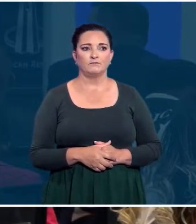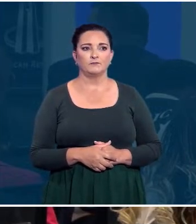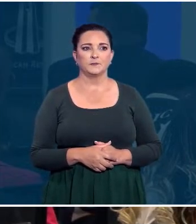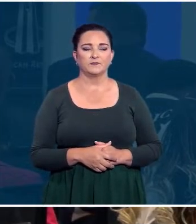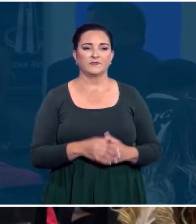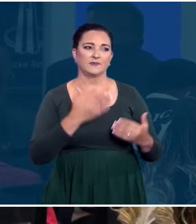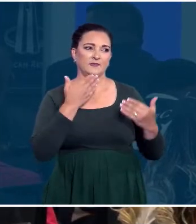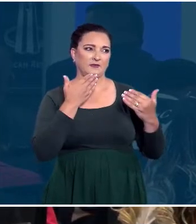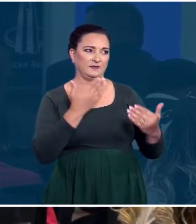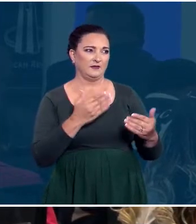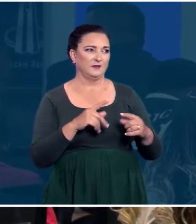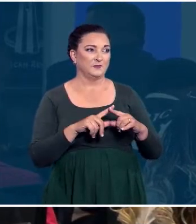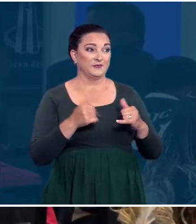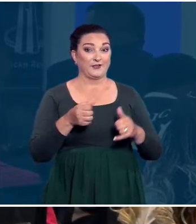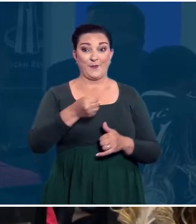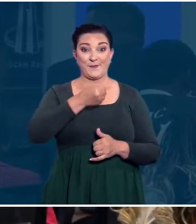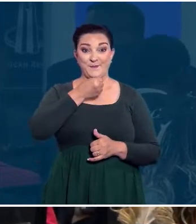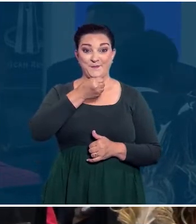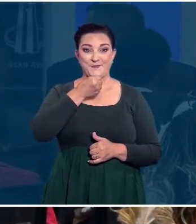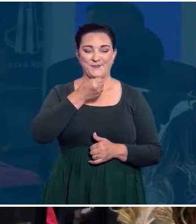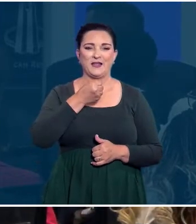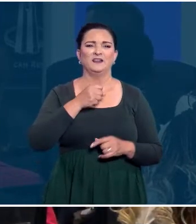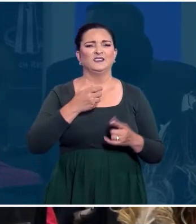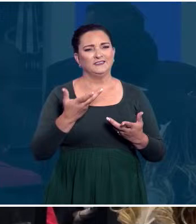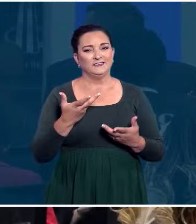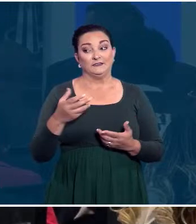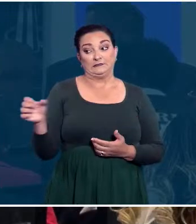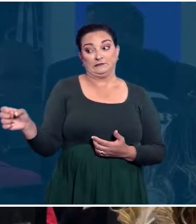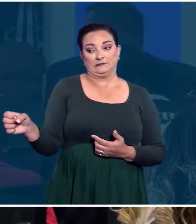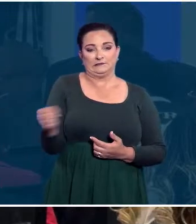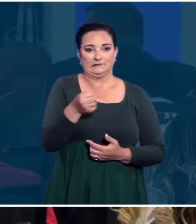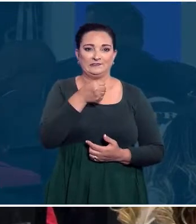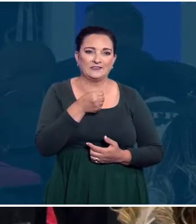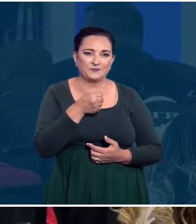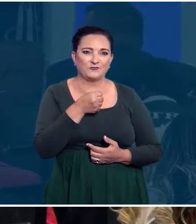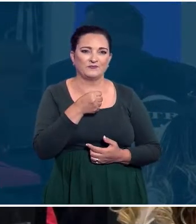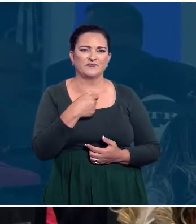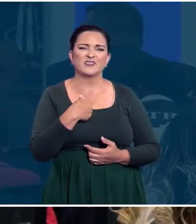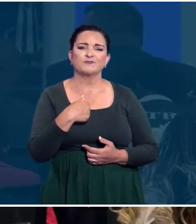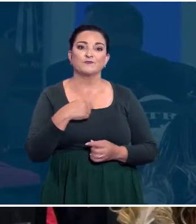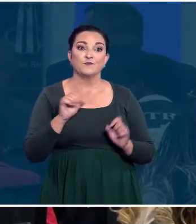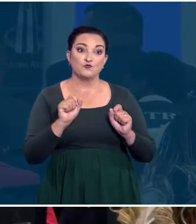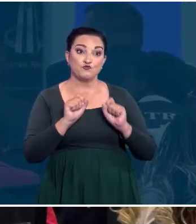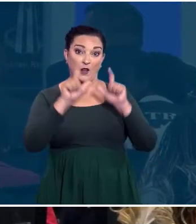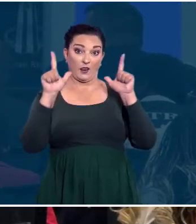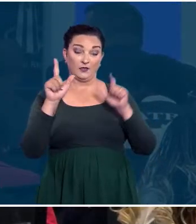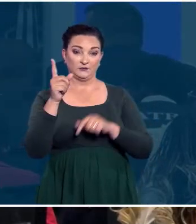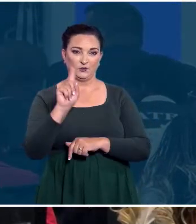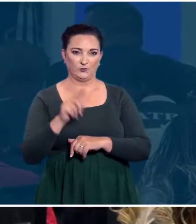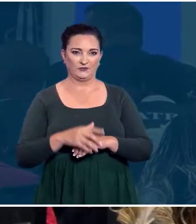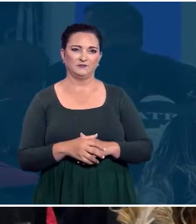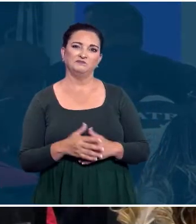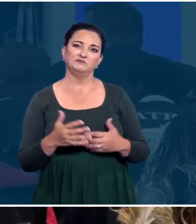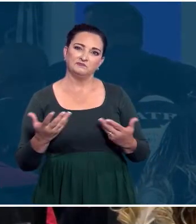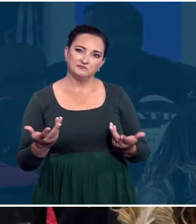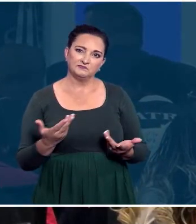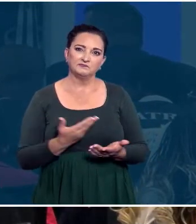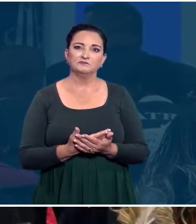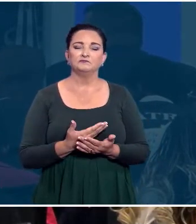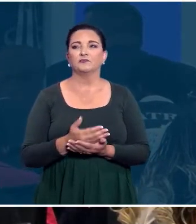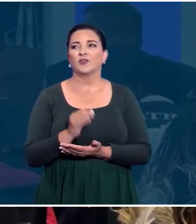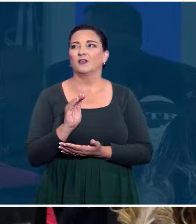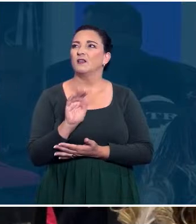Governor, sorry to hog the mic again, but I suddenly realized it is quite relevant to ask you whether